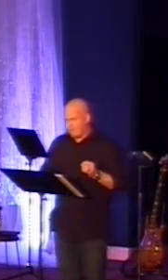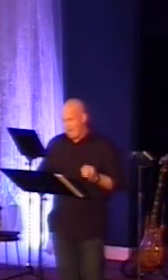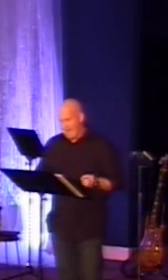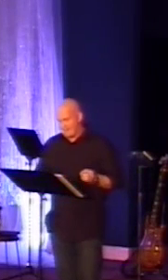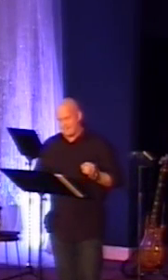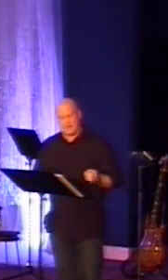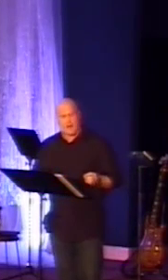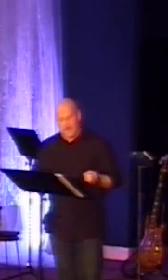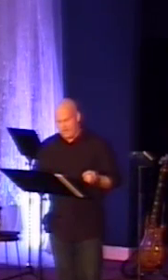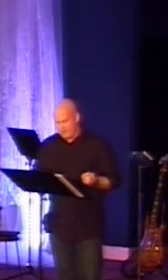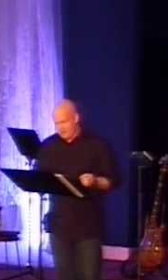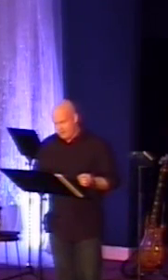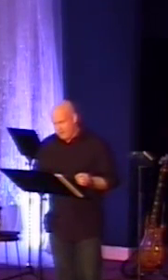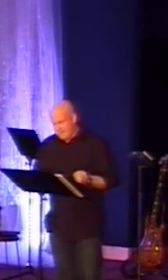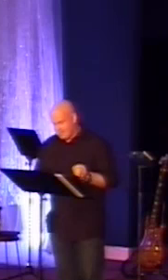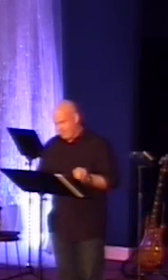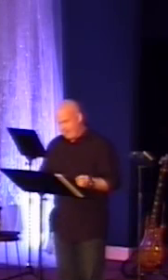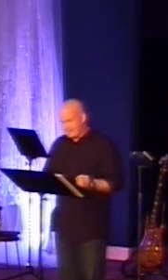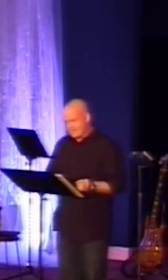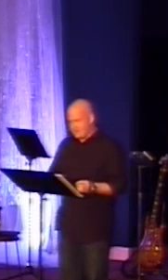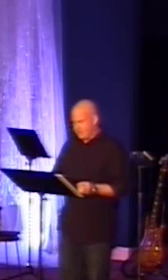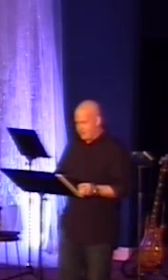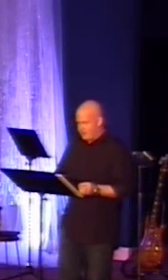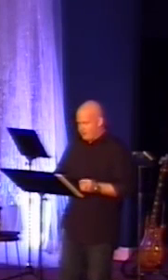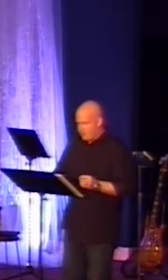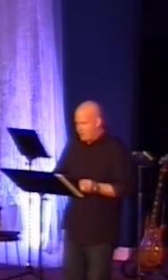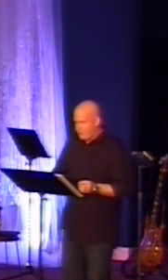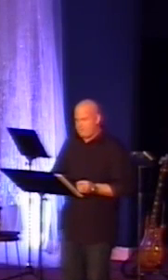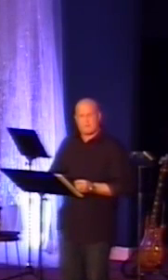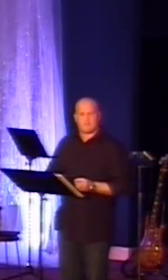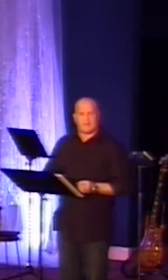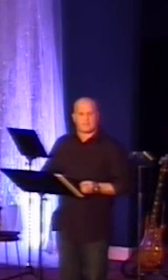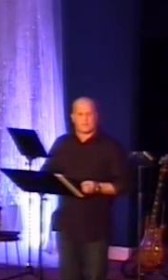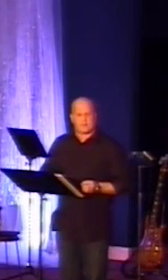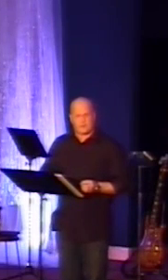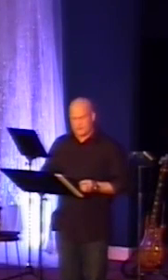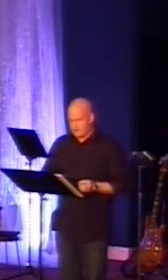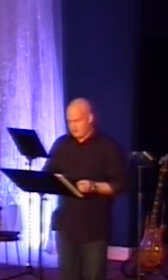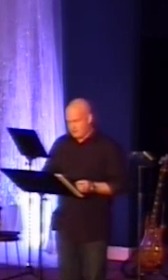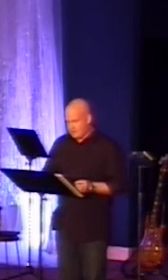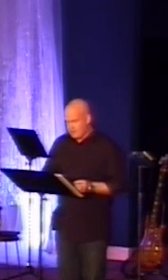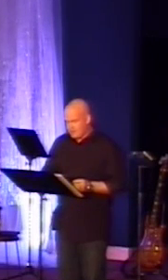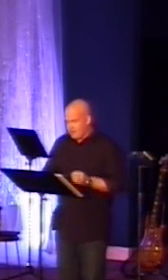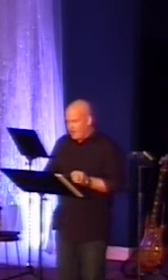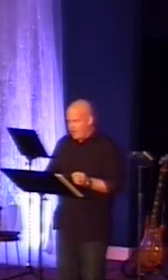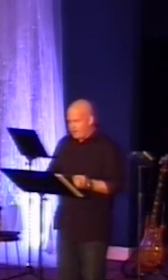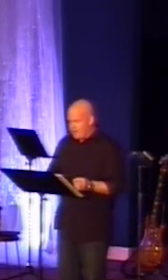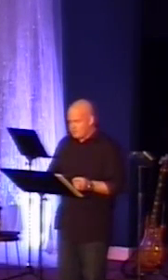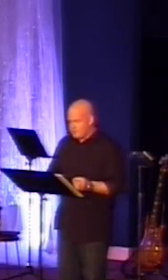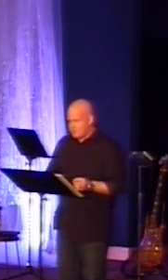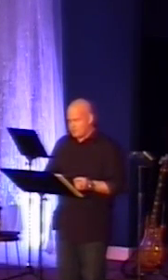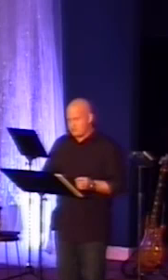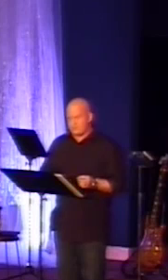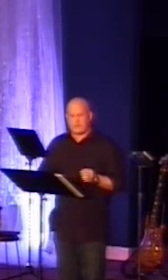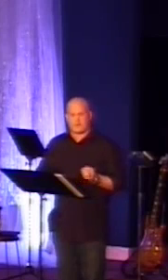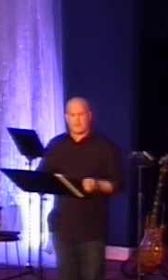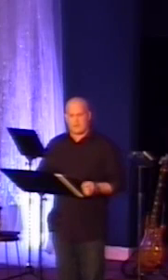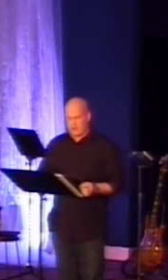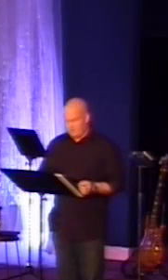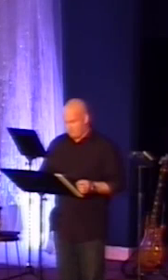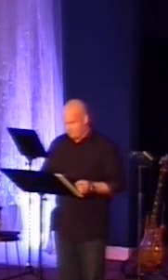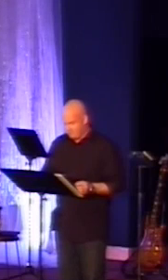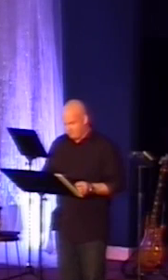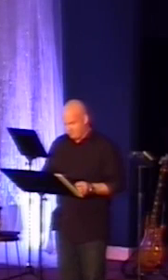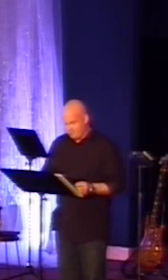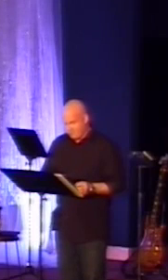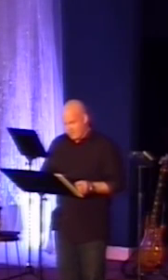to give back to God as a thanksgiving for what we have been blessed with. God has blessed you with your